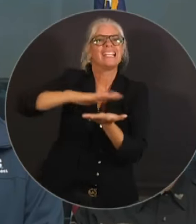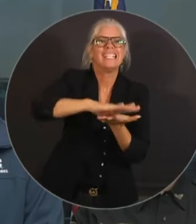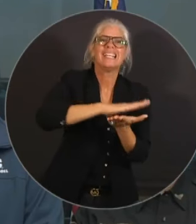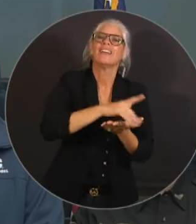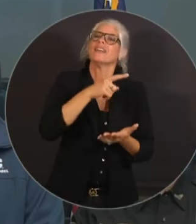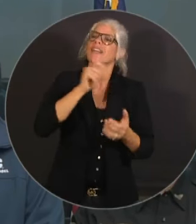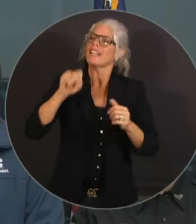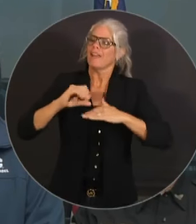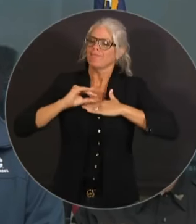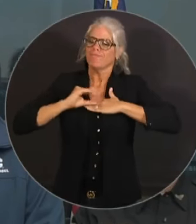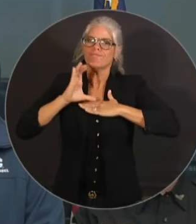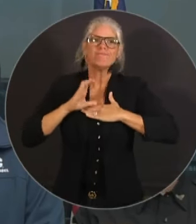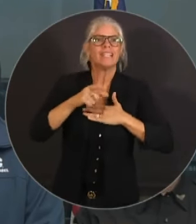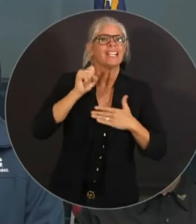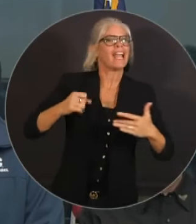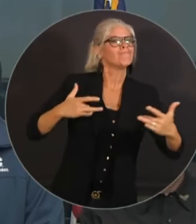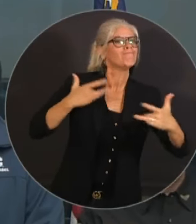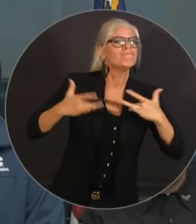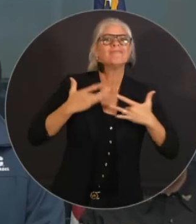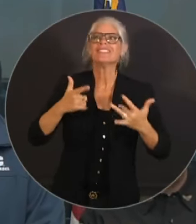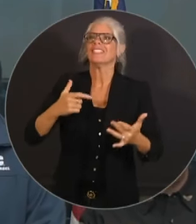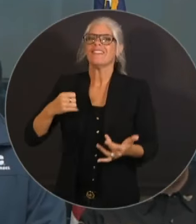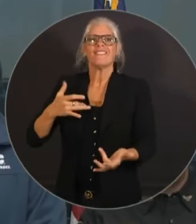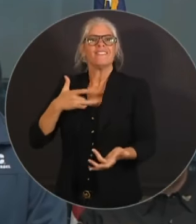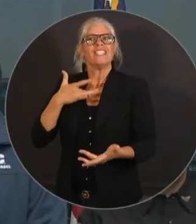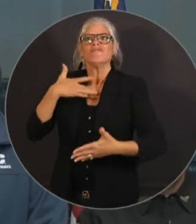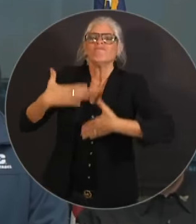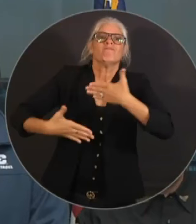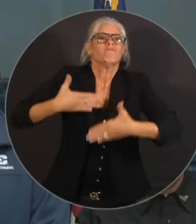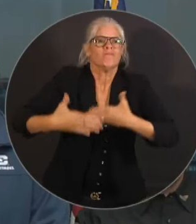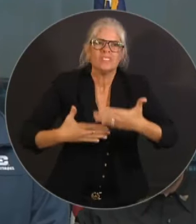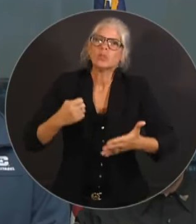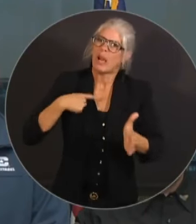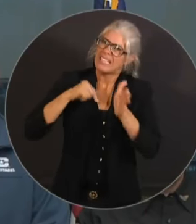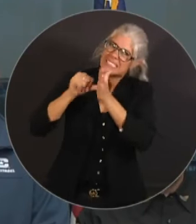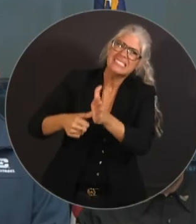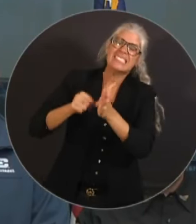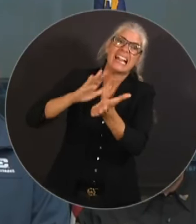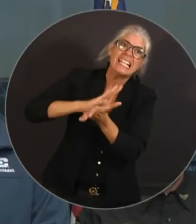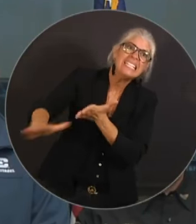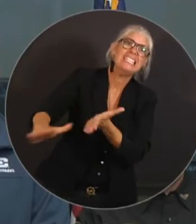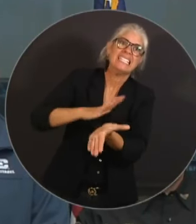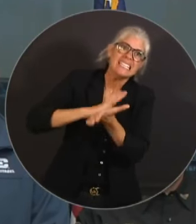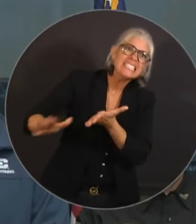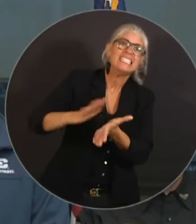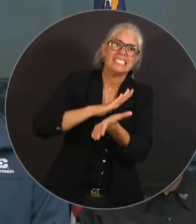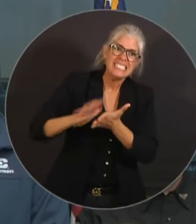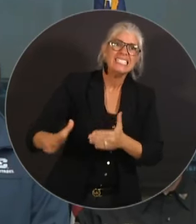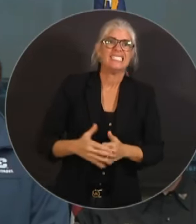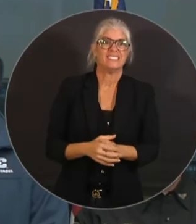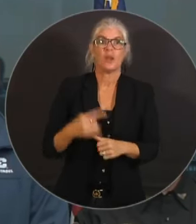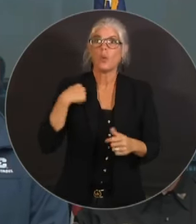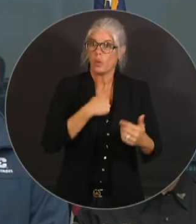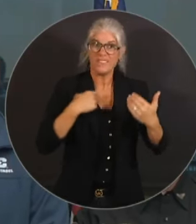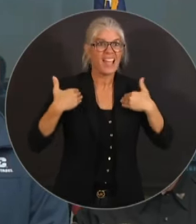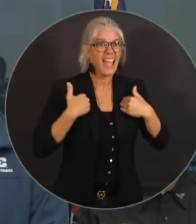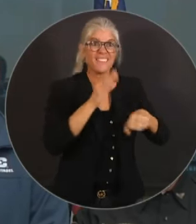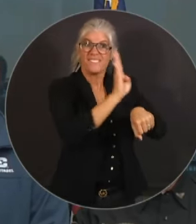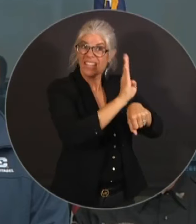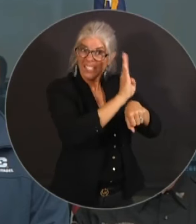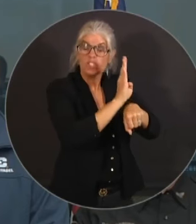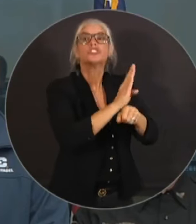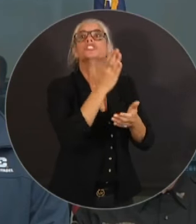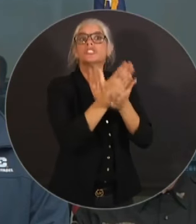for safety and good for cleanliness. And so we've been stressing that. And, you have had vendors. Some have done pretty